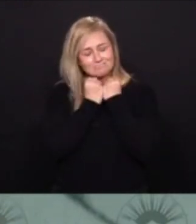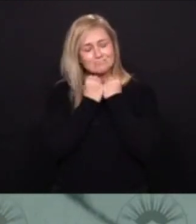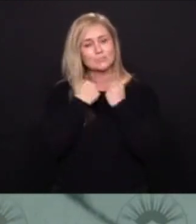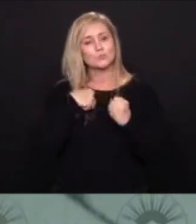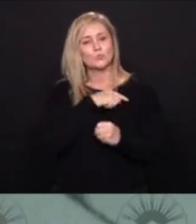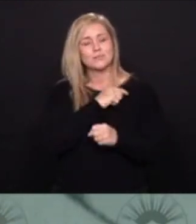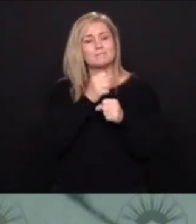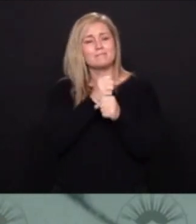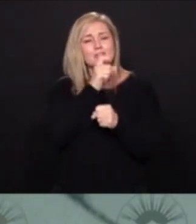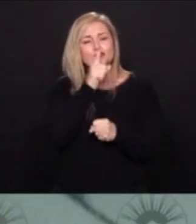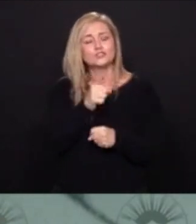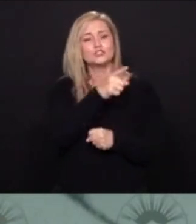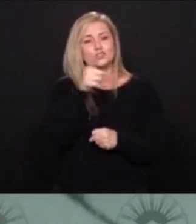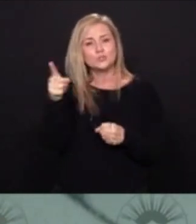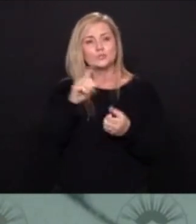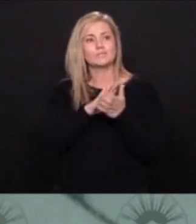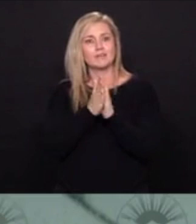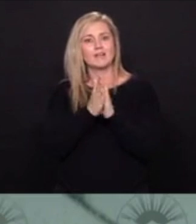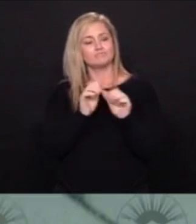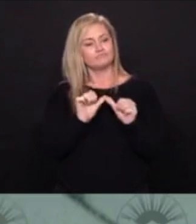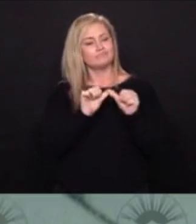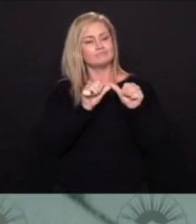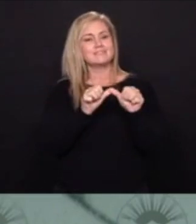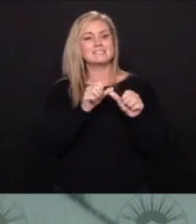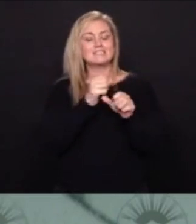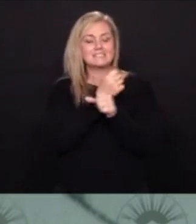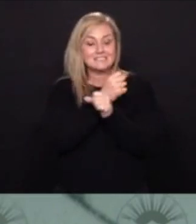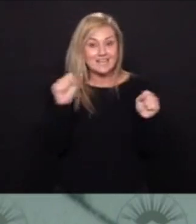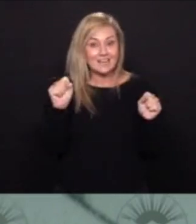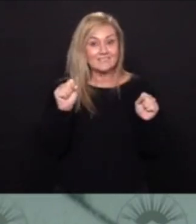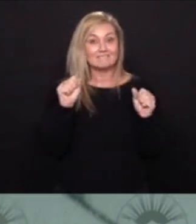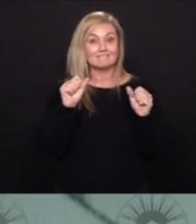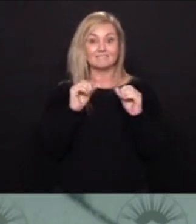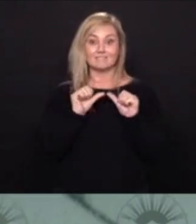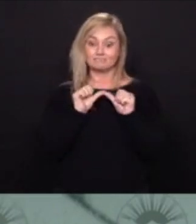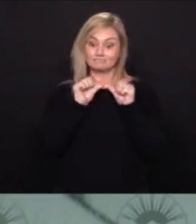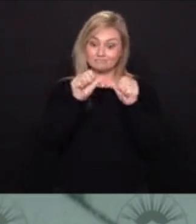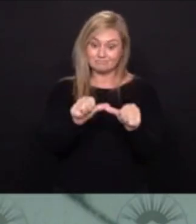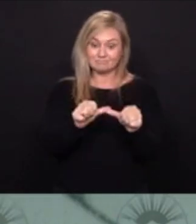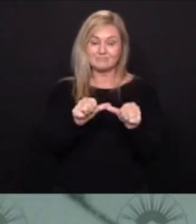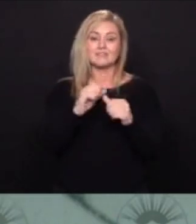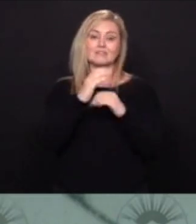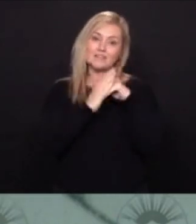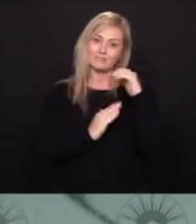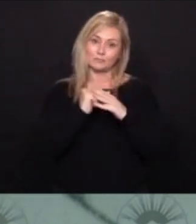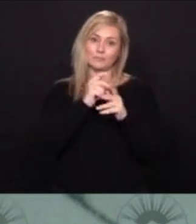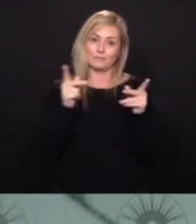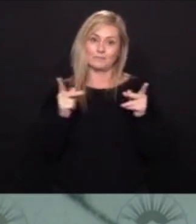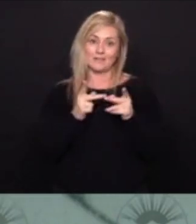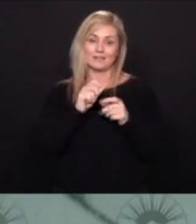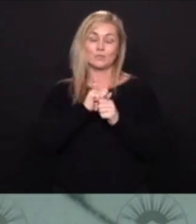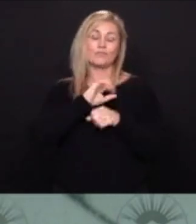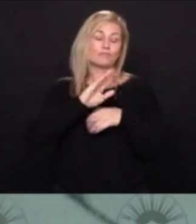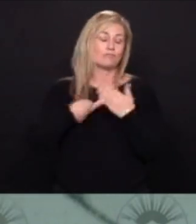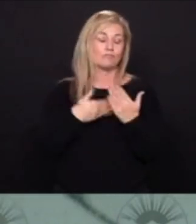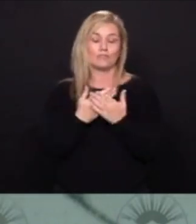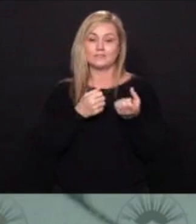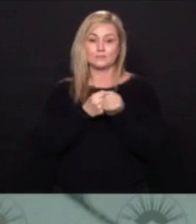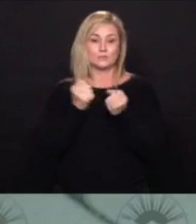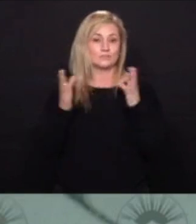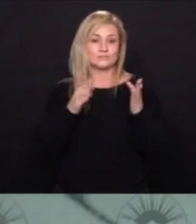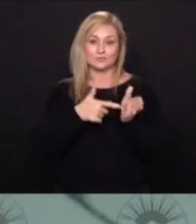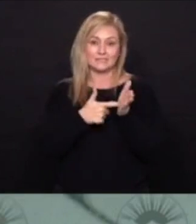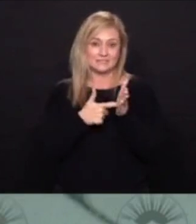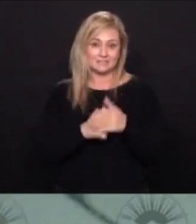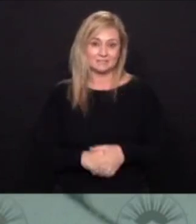sure you land in a safe, sustainable, comfortable place with the support services you need. I know that this may